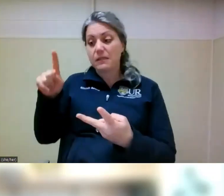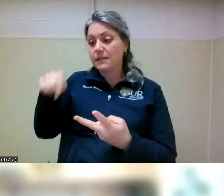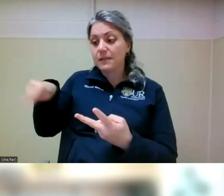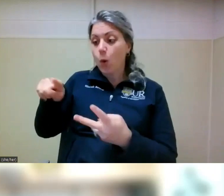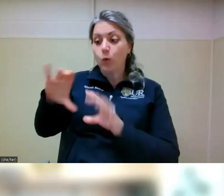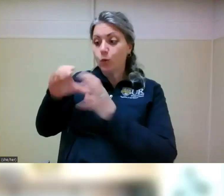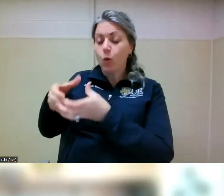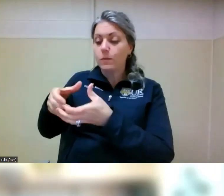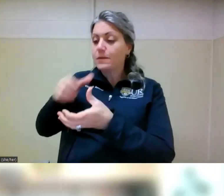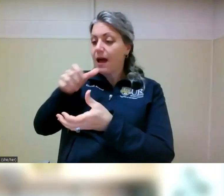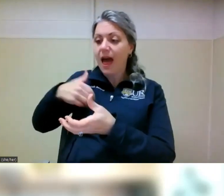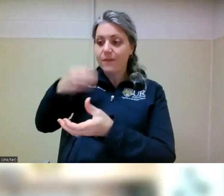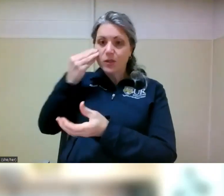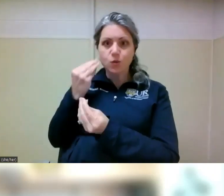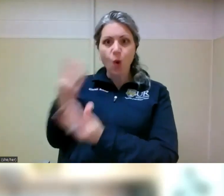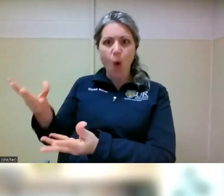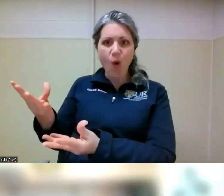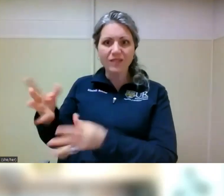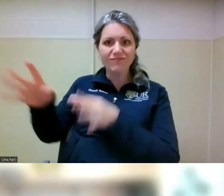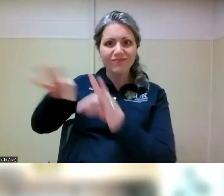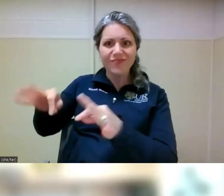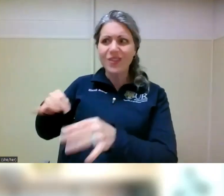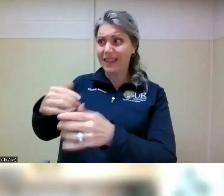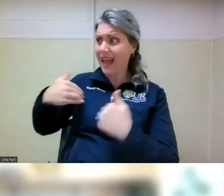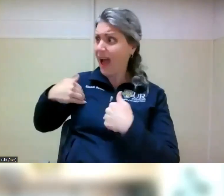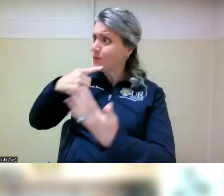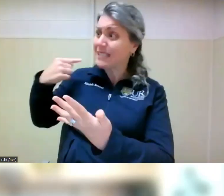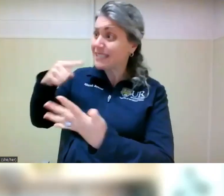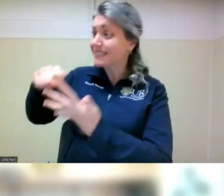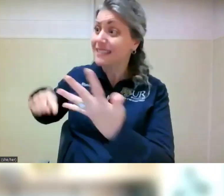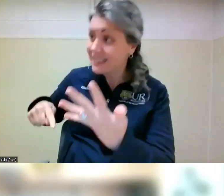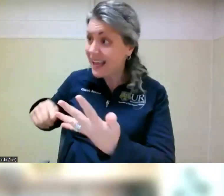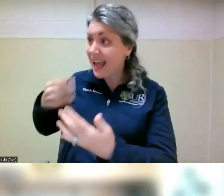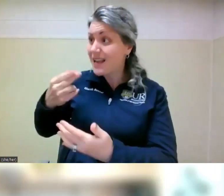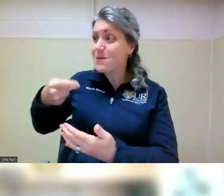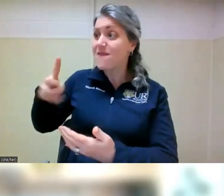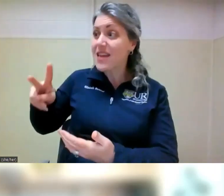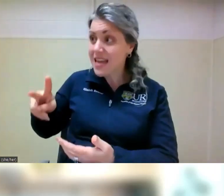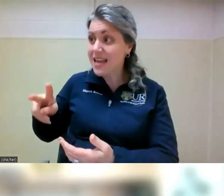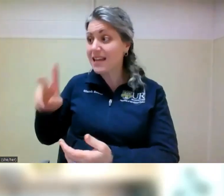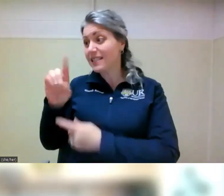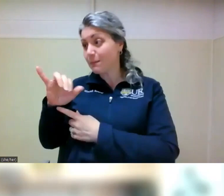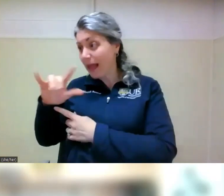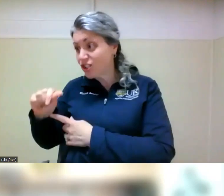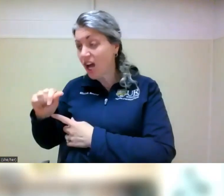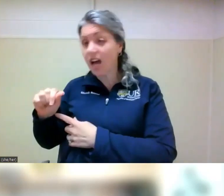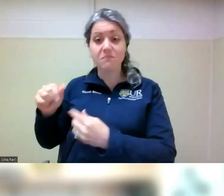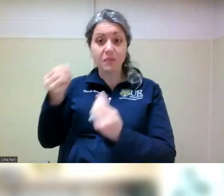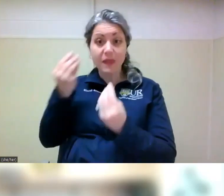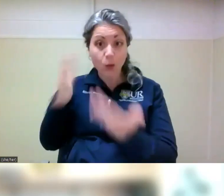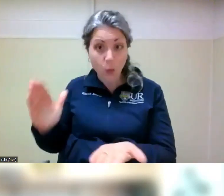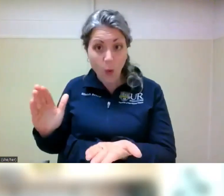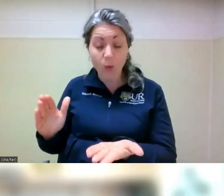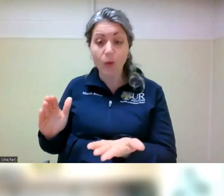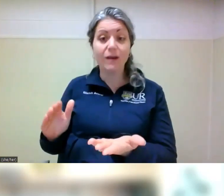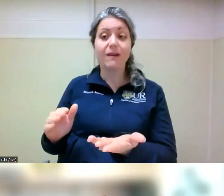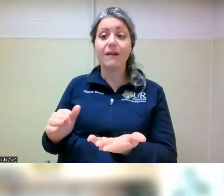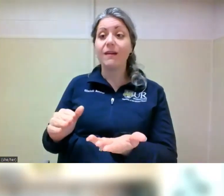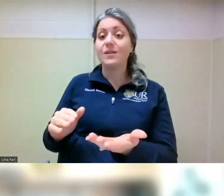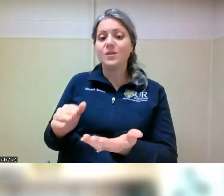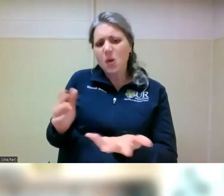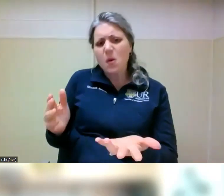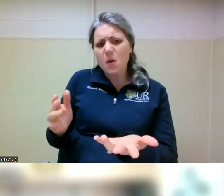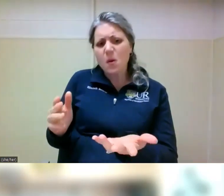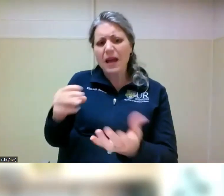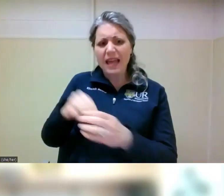been told of the risk of HPV and dysplasia and anal cancer. And like I said in the